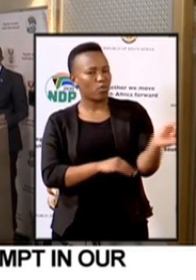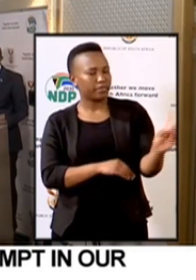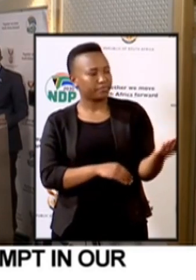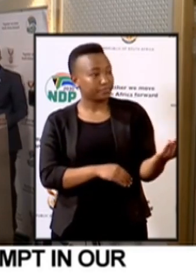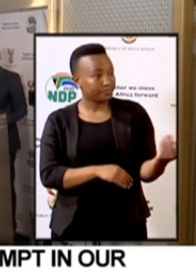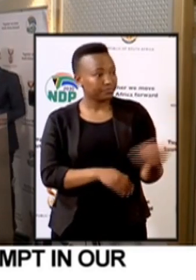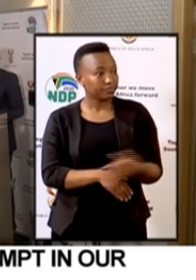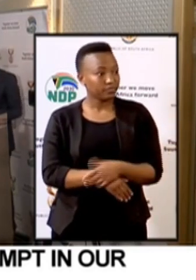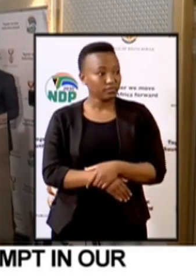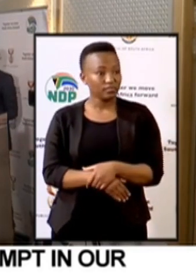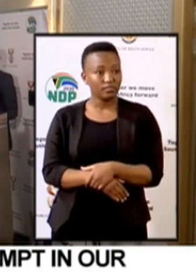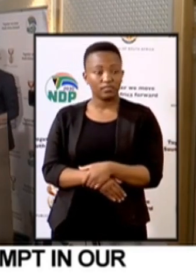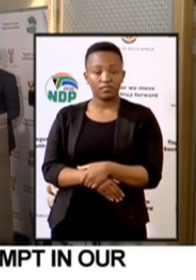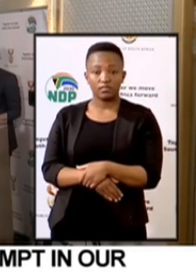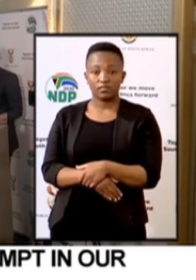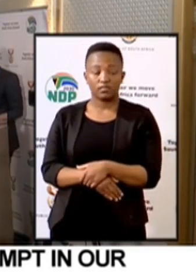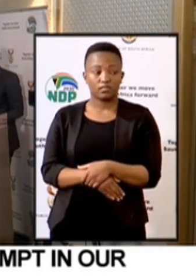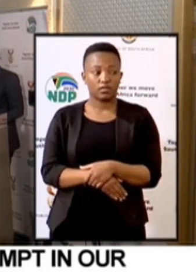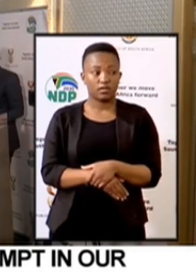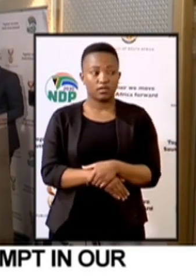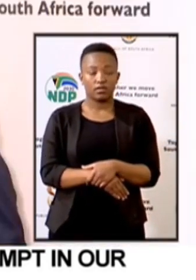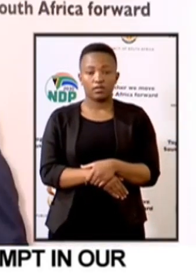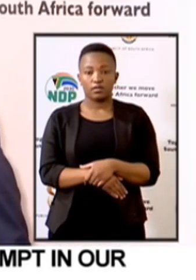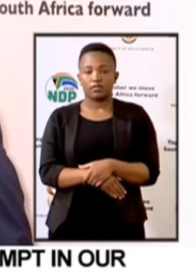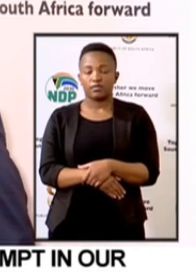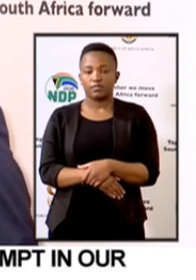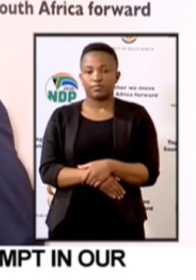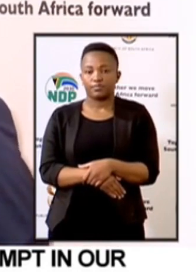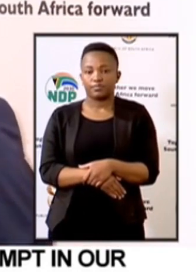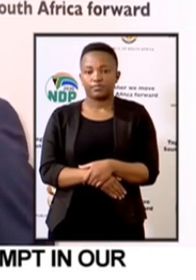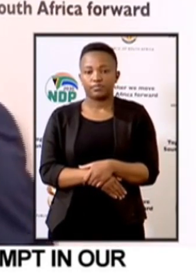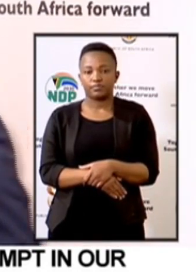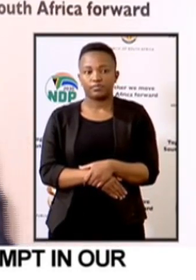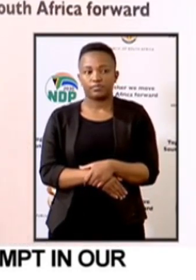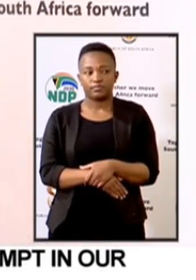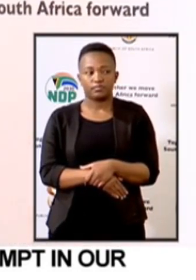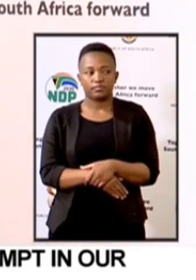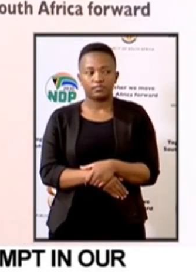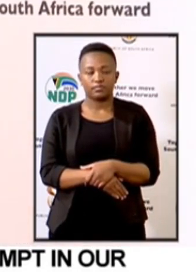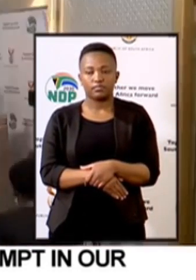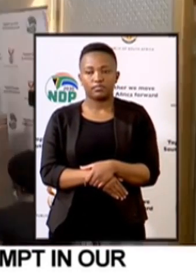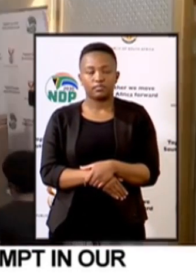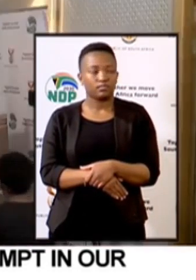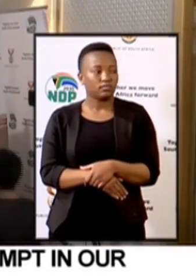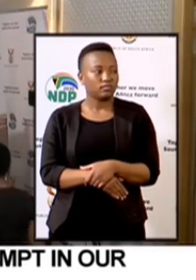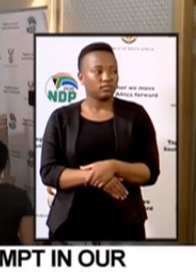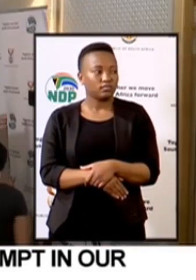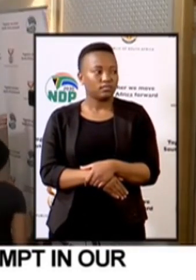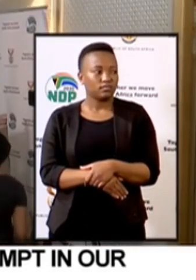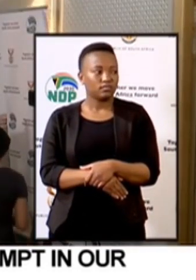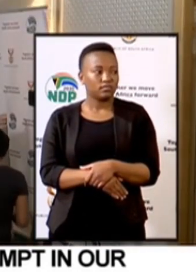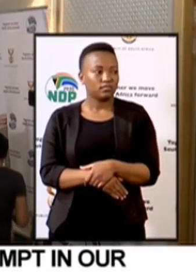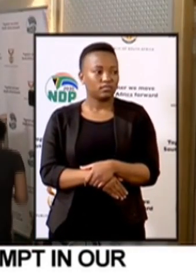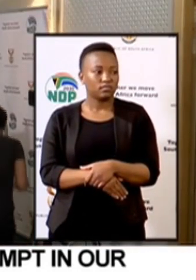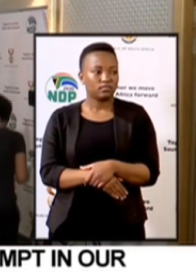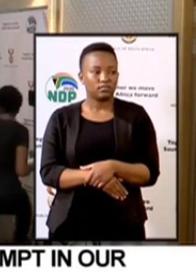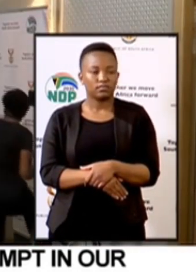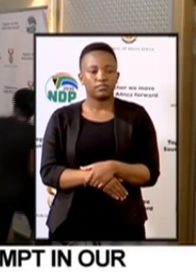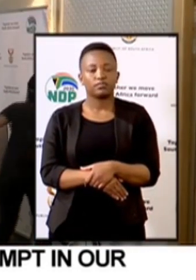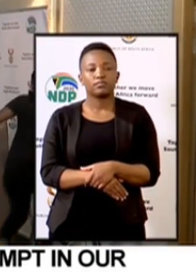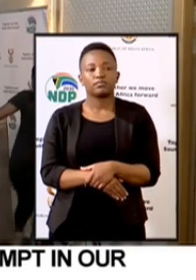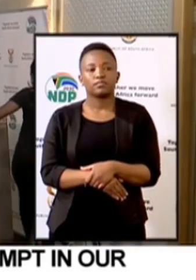Okay. Thank you, Minister. It's intense, Minister. It's so intense. You can take it. You can take